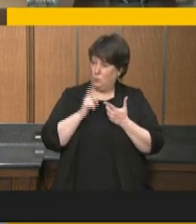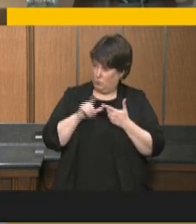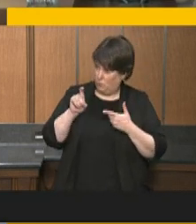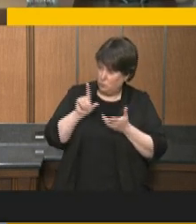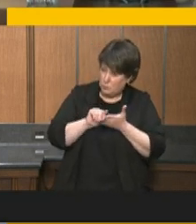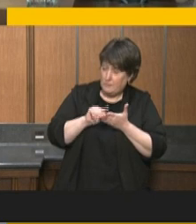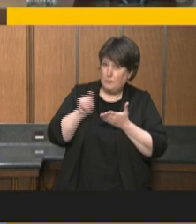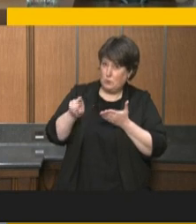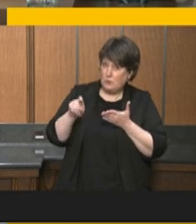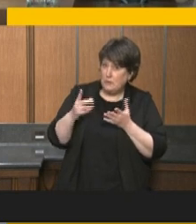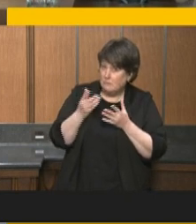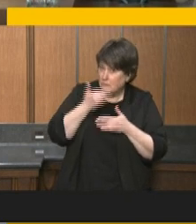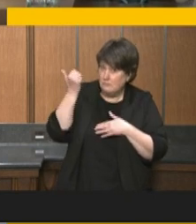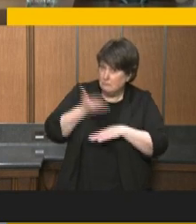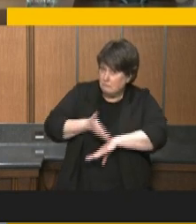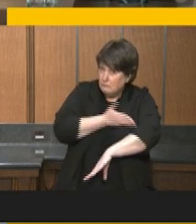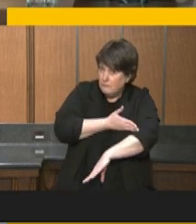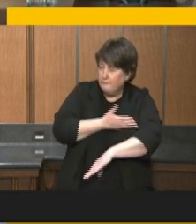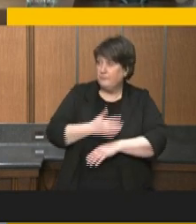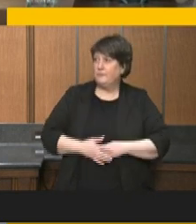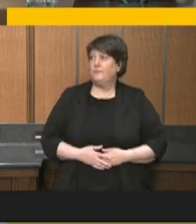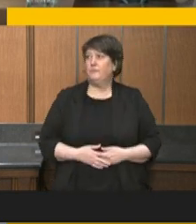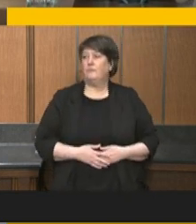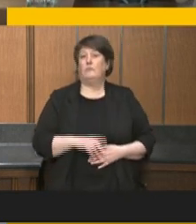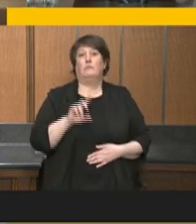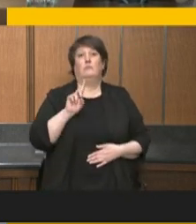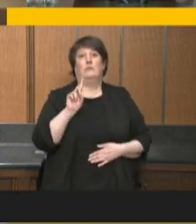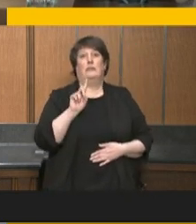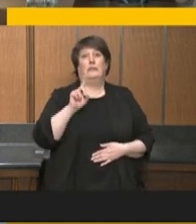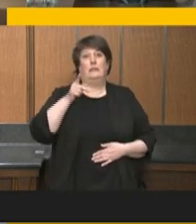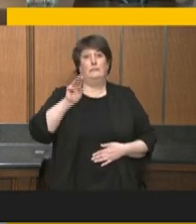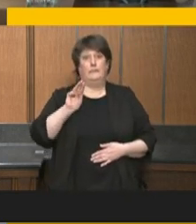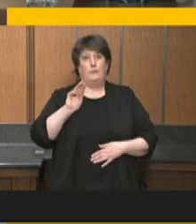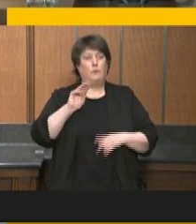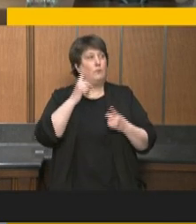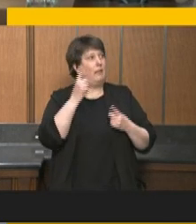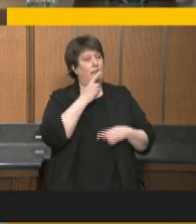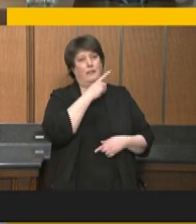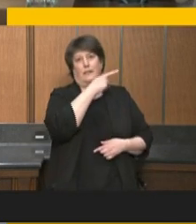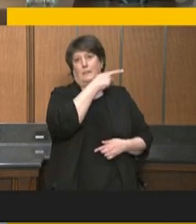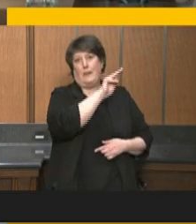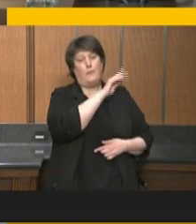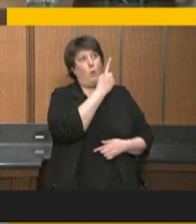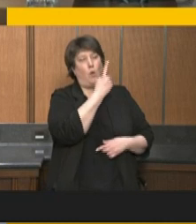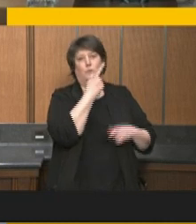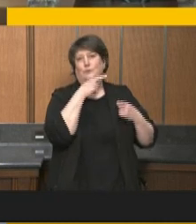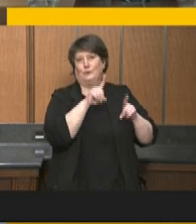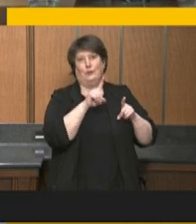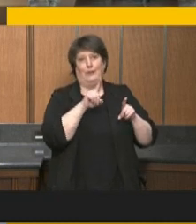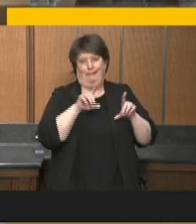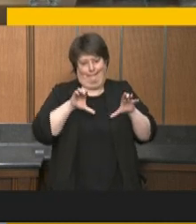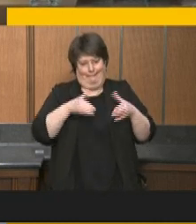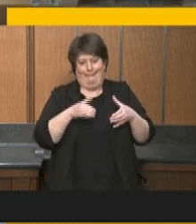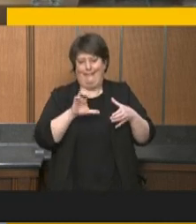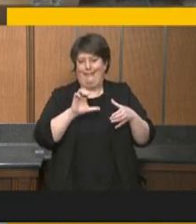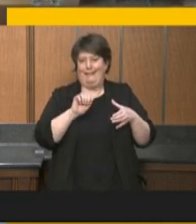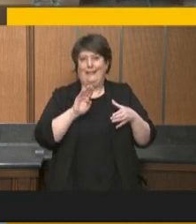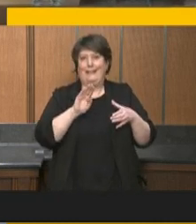Look, as the Prime Minister always reminds us in cabinet meetings, better is always